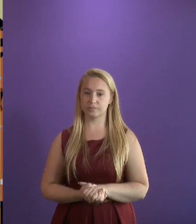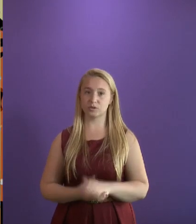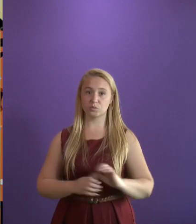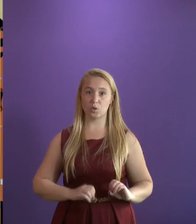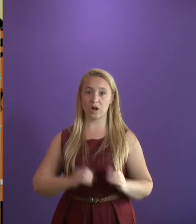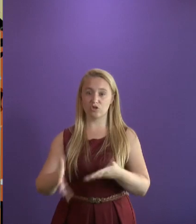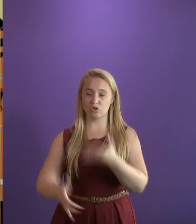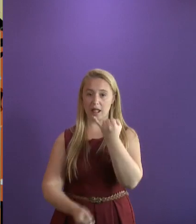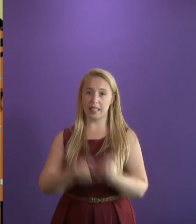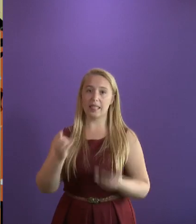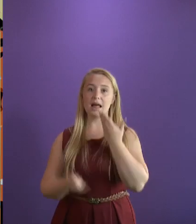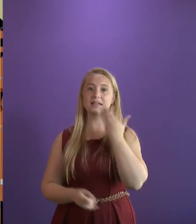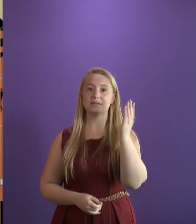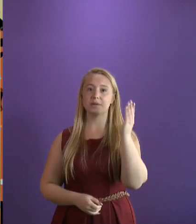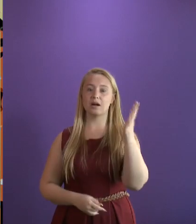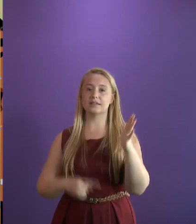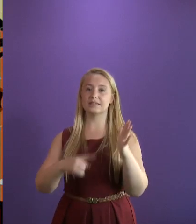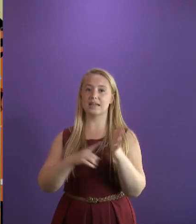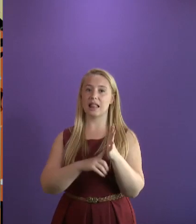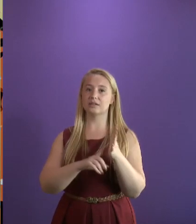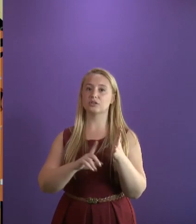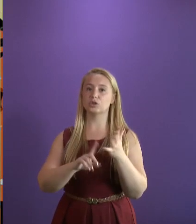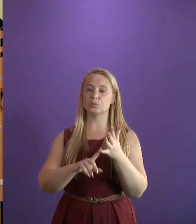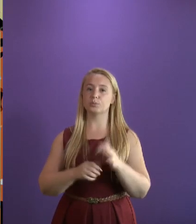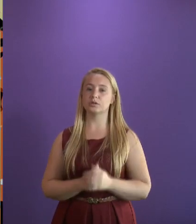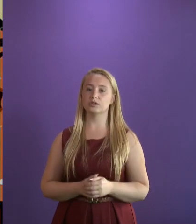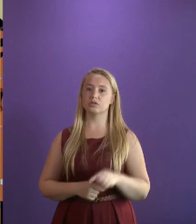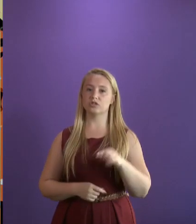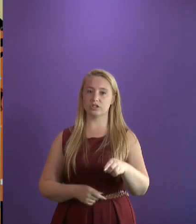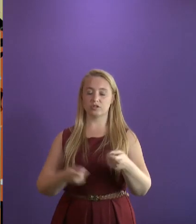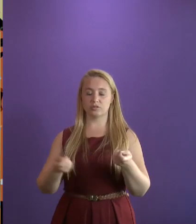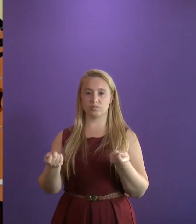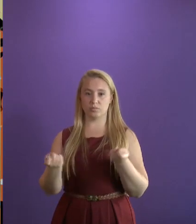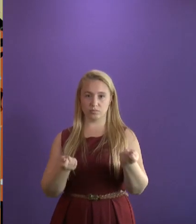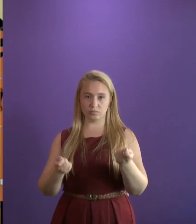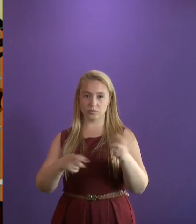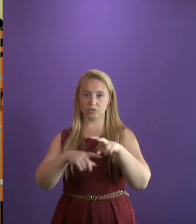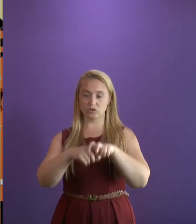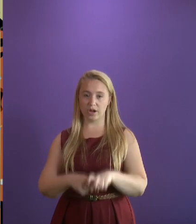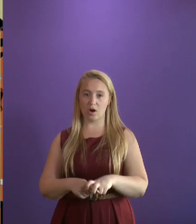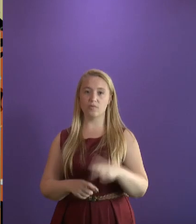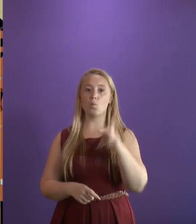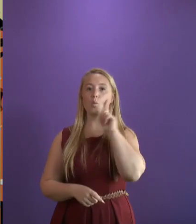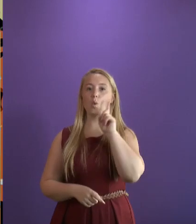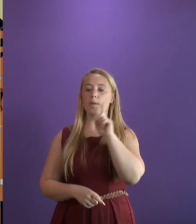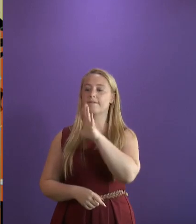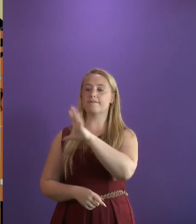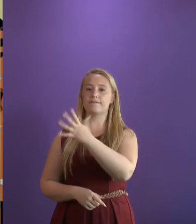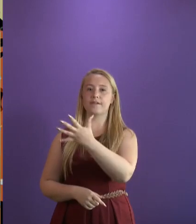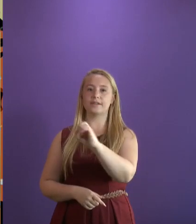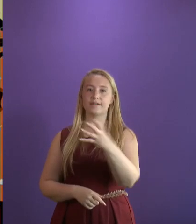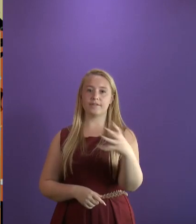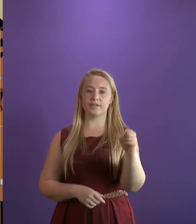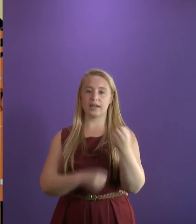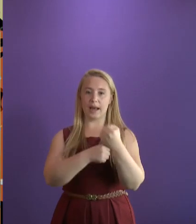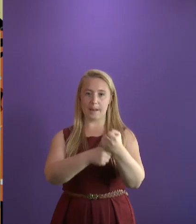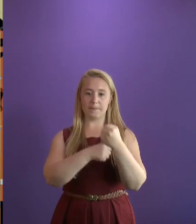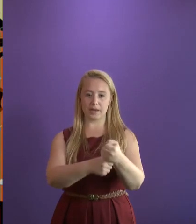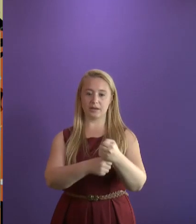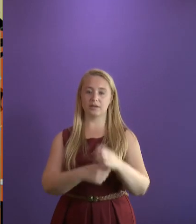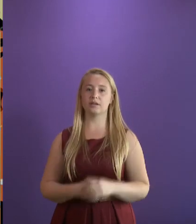our final speaker, Talat Yaqub, the chair and co-founder of the Women 50-50 campaign. It works across political parties in